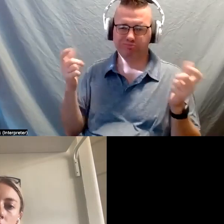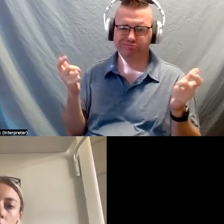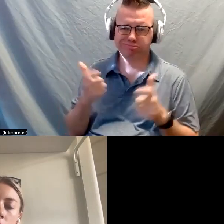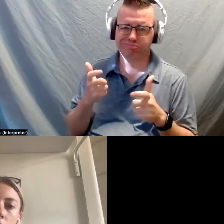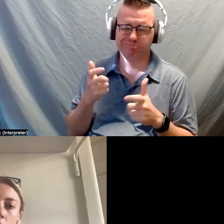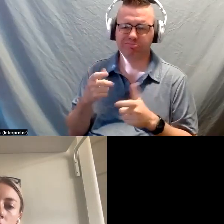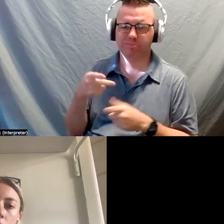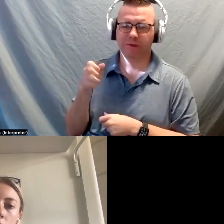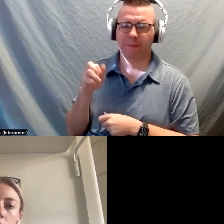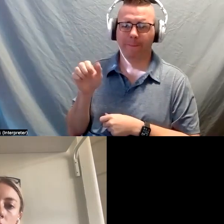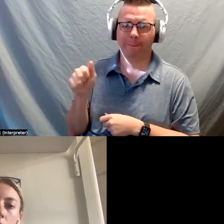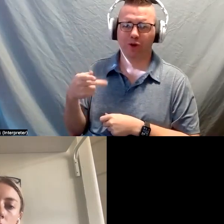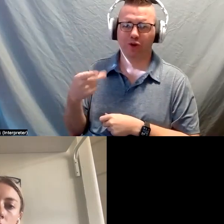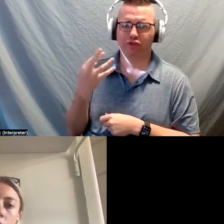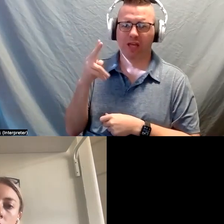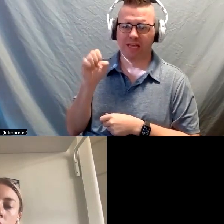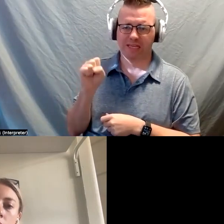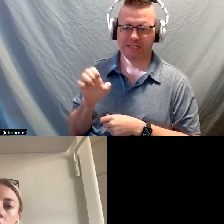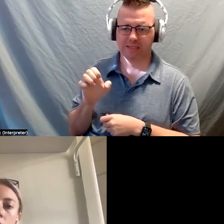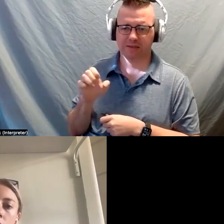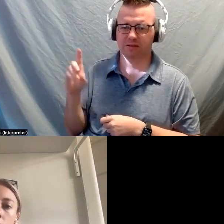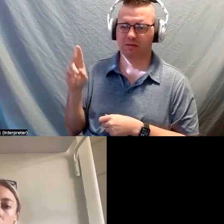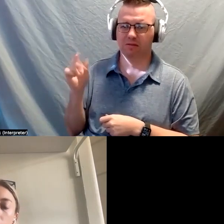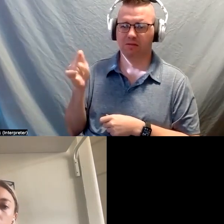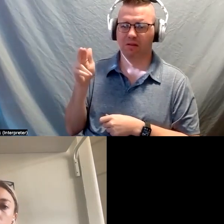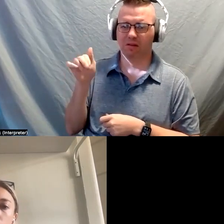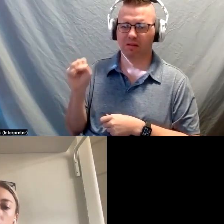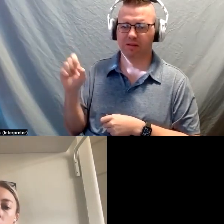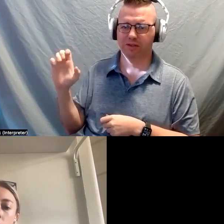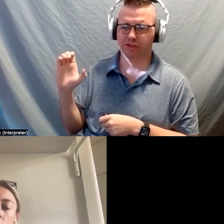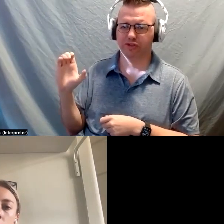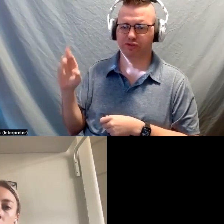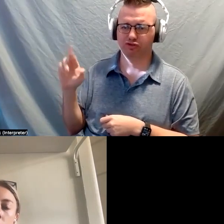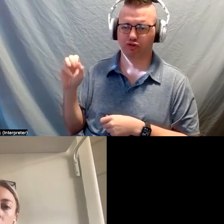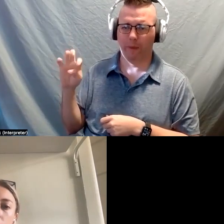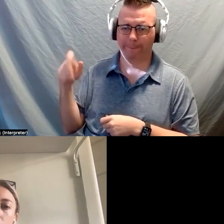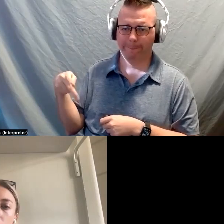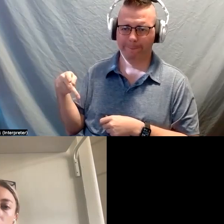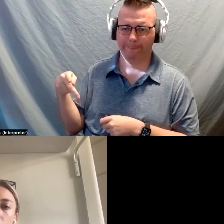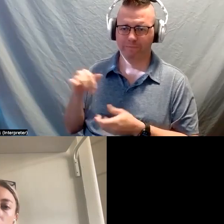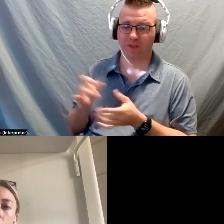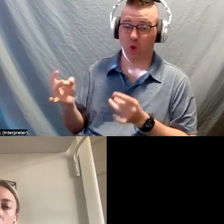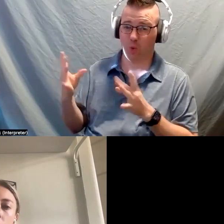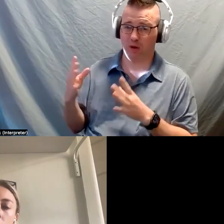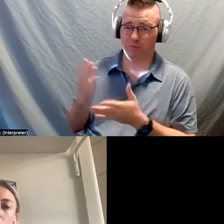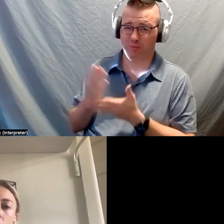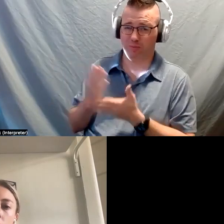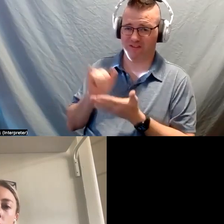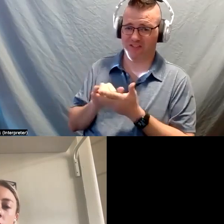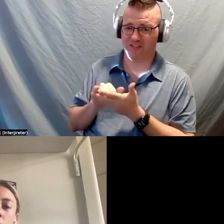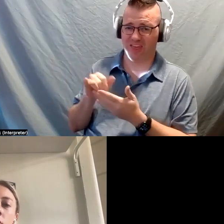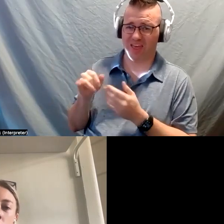quoting the American critic Douglas Crimp, that the most terrible aspect of that coverage at the time was